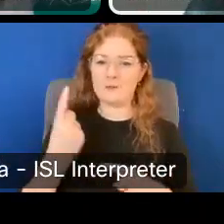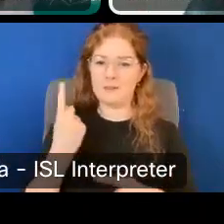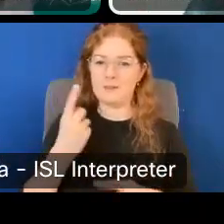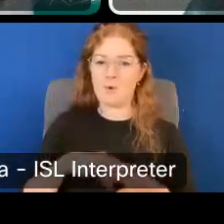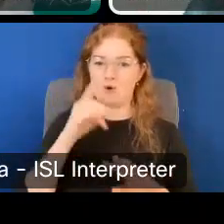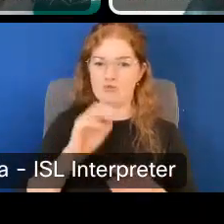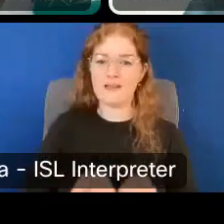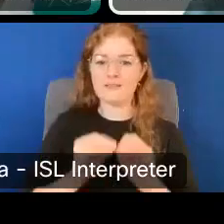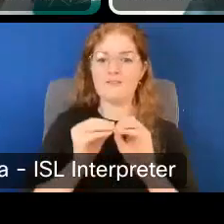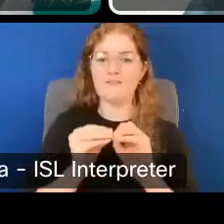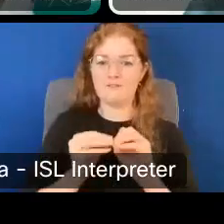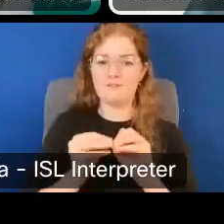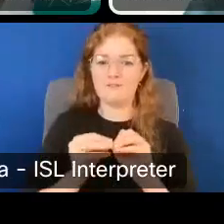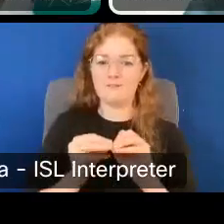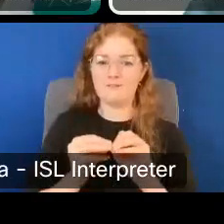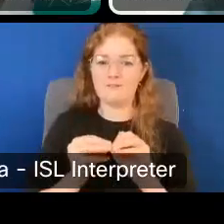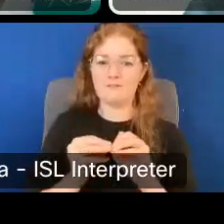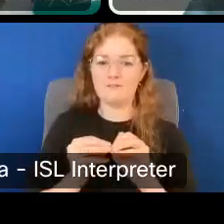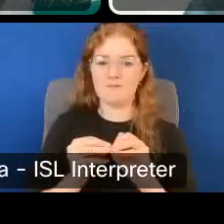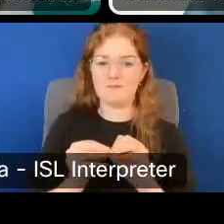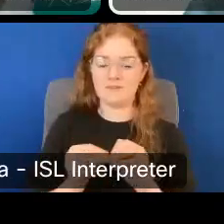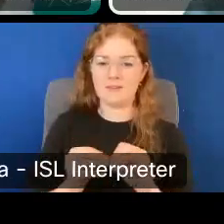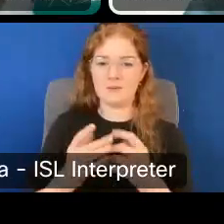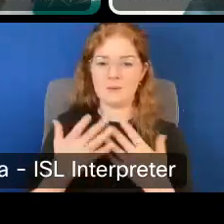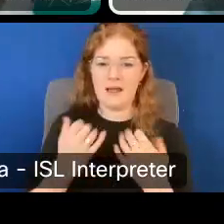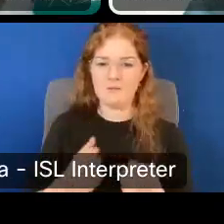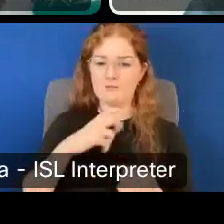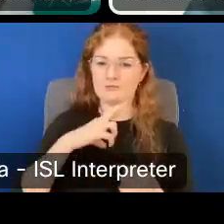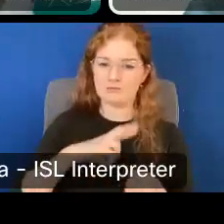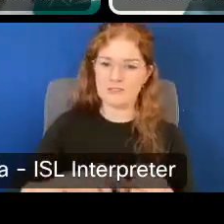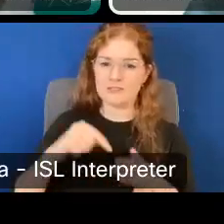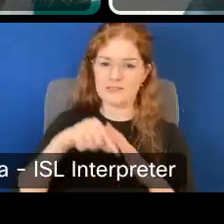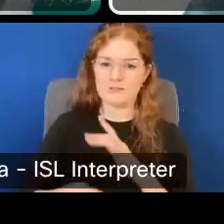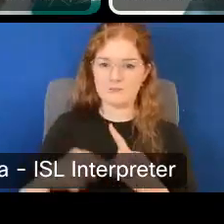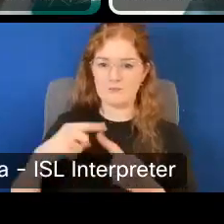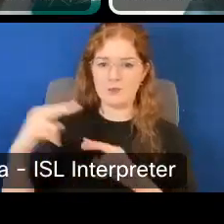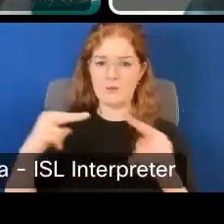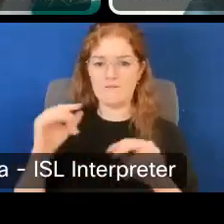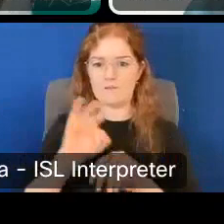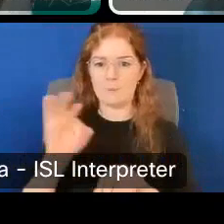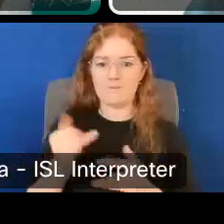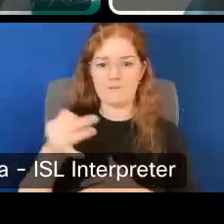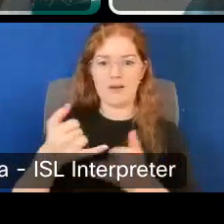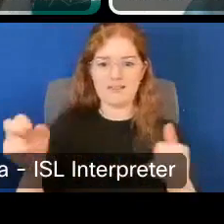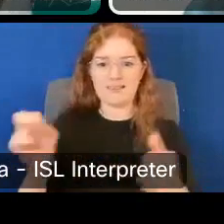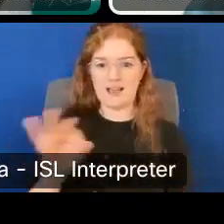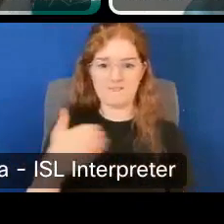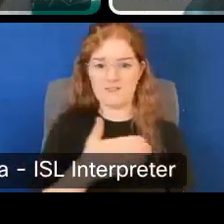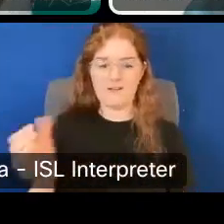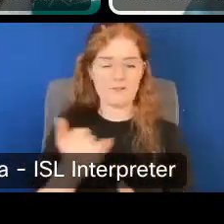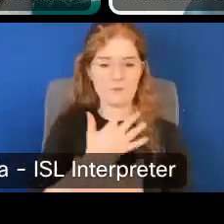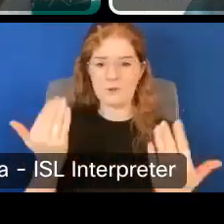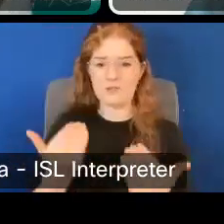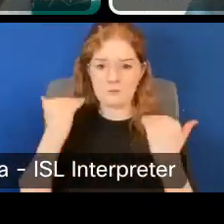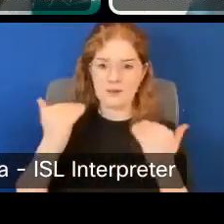creative. And, you know, they got such rich insight from frontline staff, and actually our frontline staff was so creative in coming up